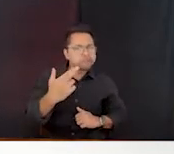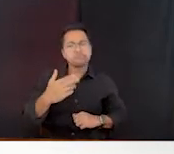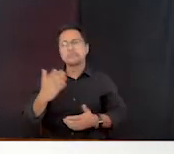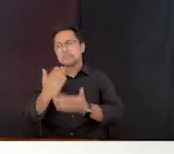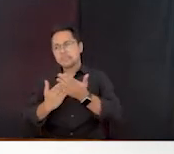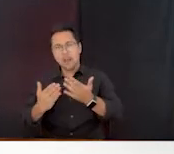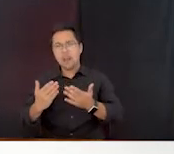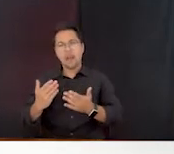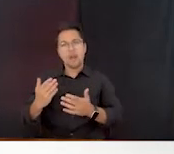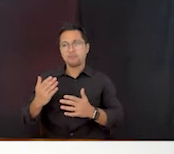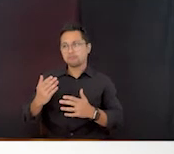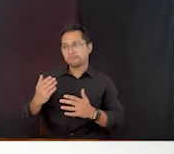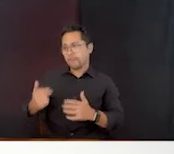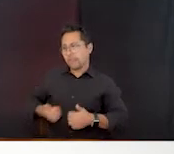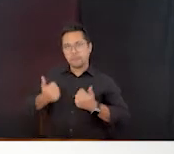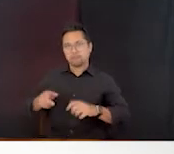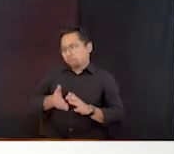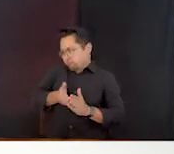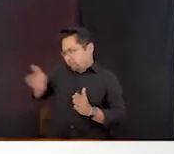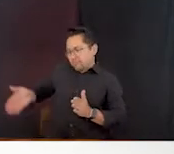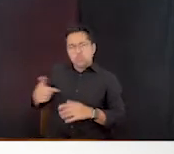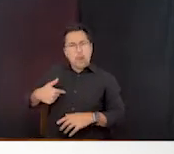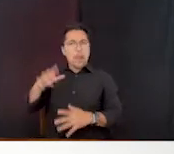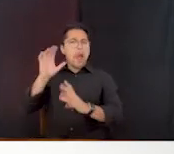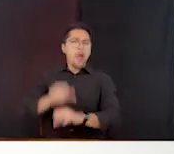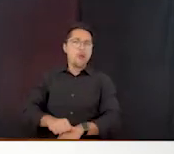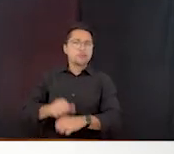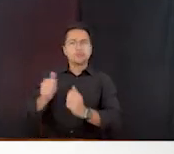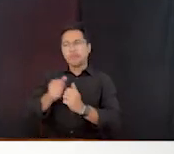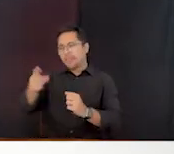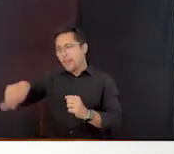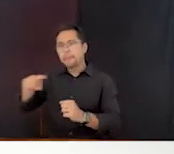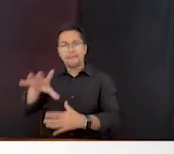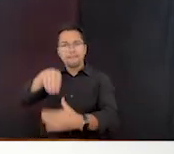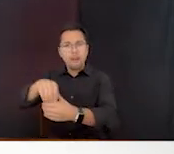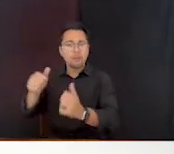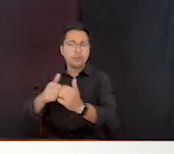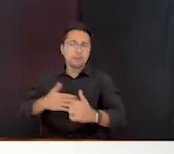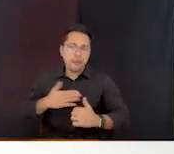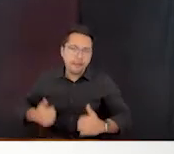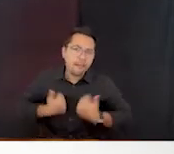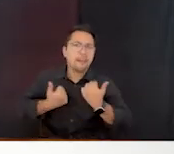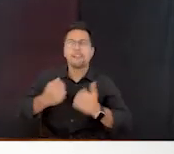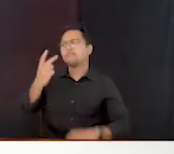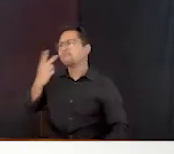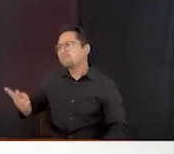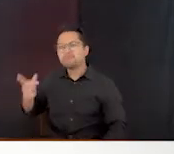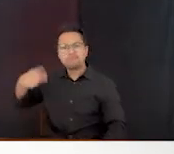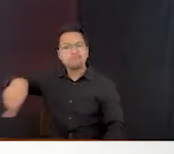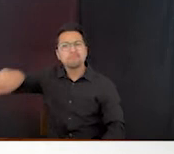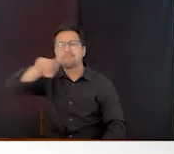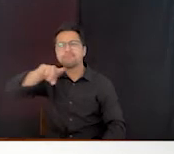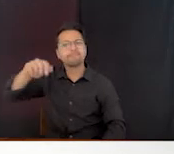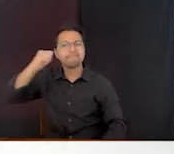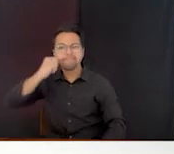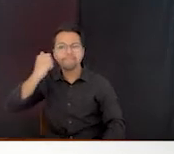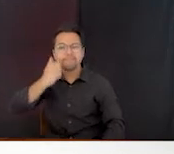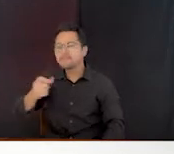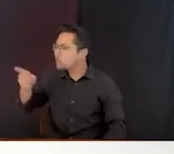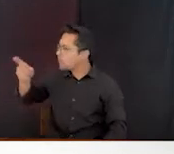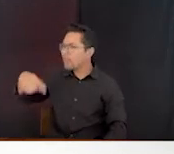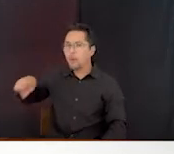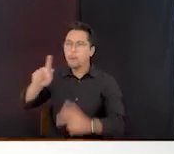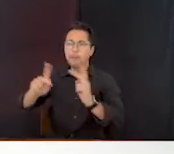on the same floor. So I was very used to having them involved in almost every aspect of my life, seeing them every day, and just they were always